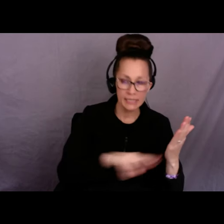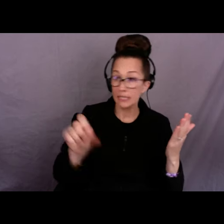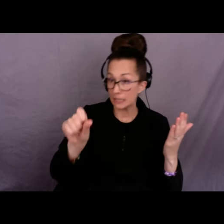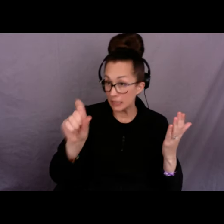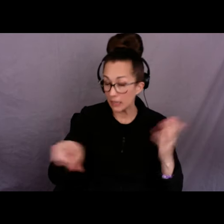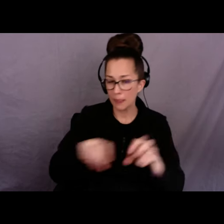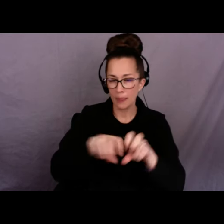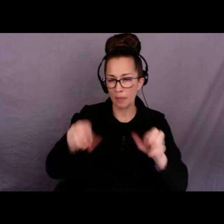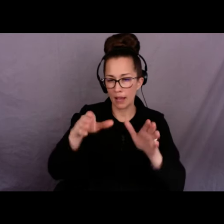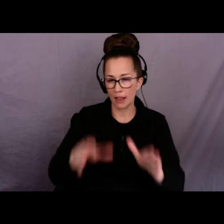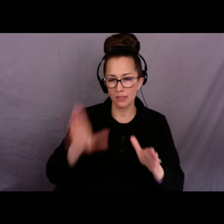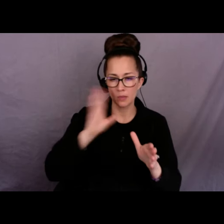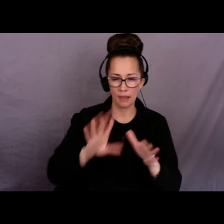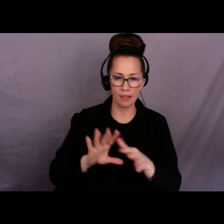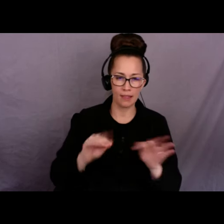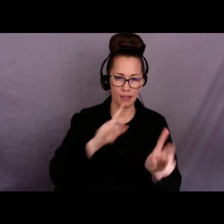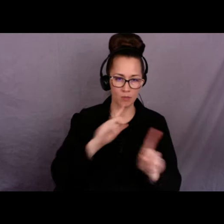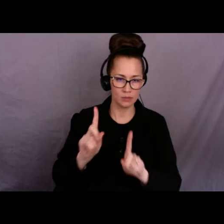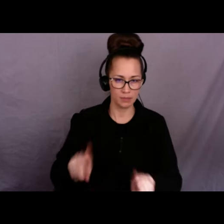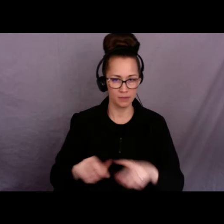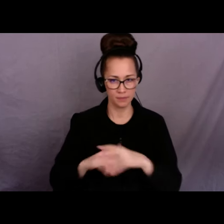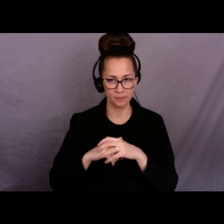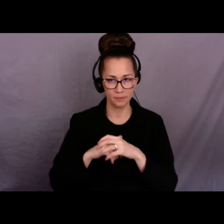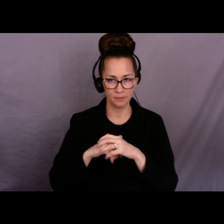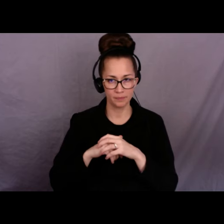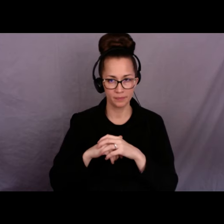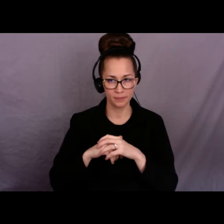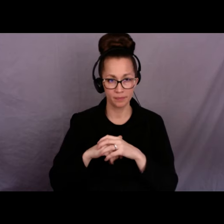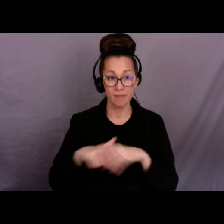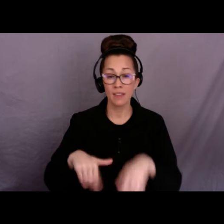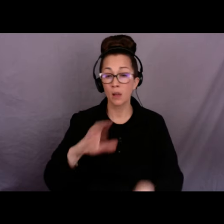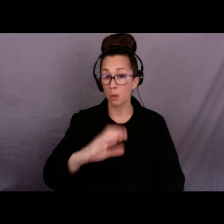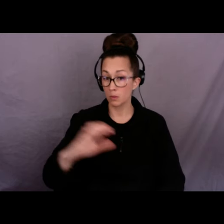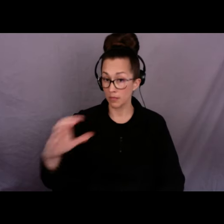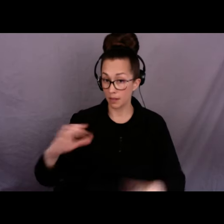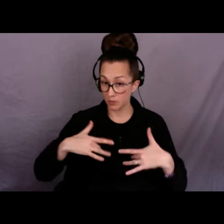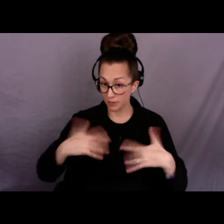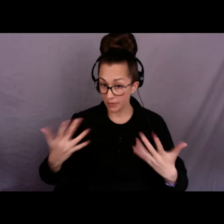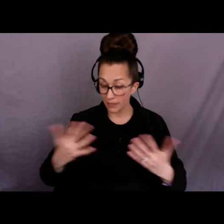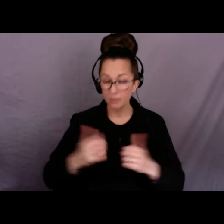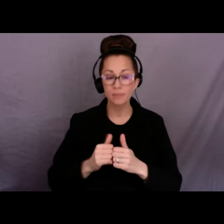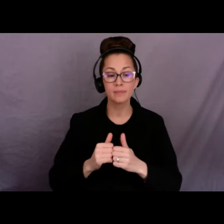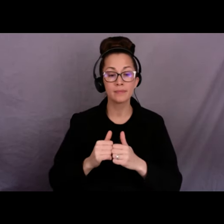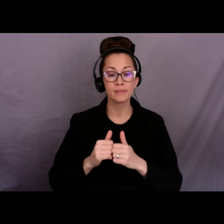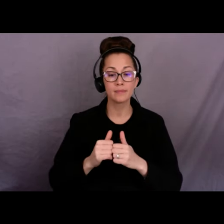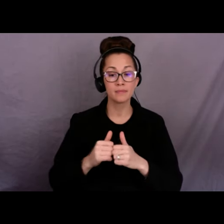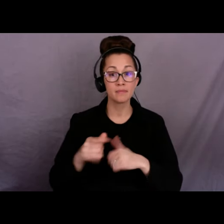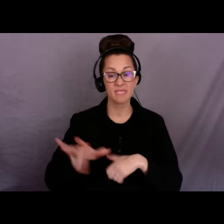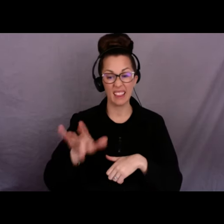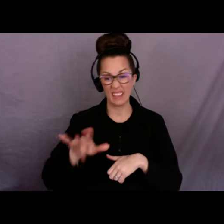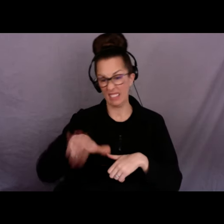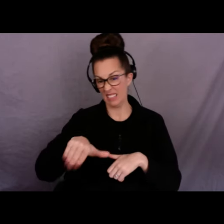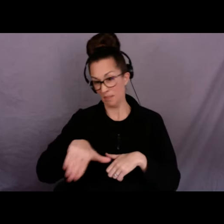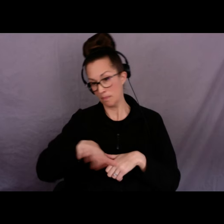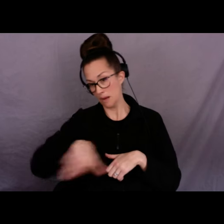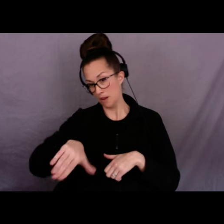be answered by our panelists. This is a closed caption event available by clicking on the CC